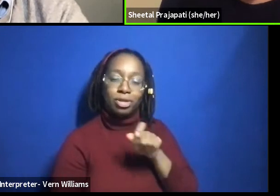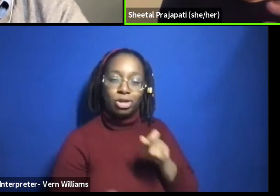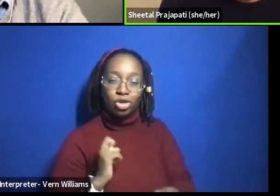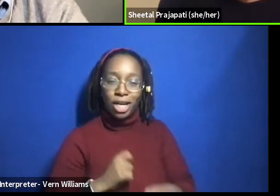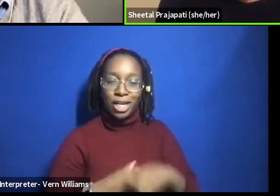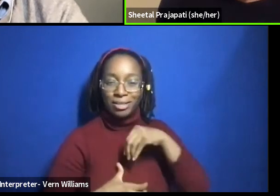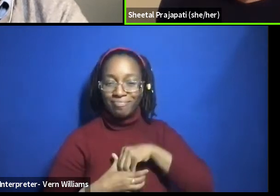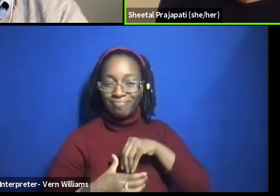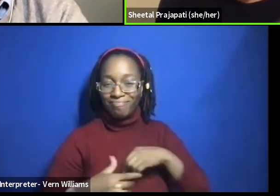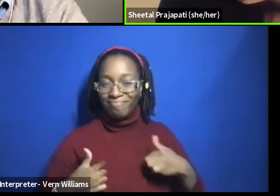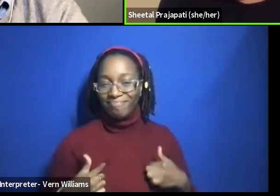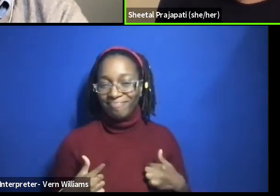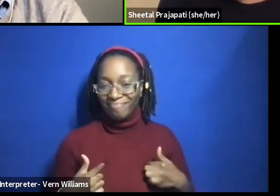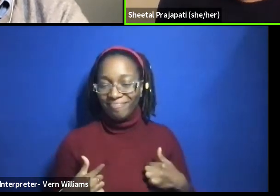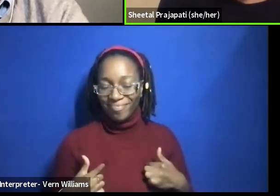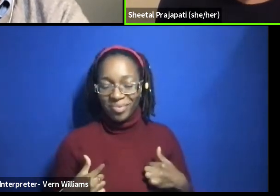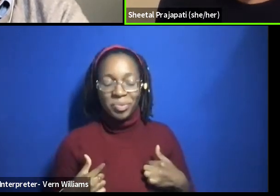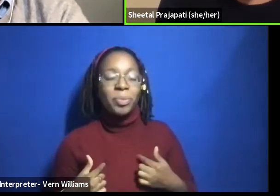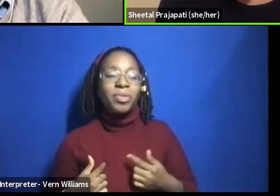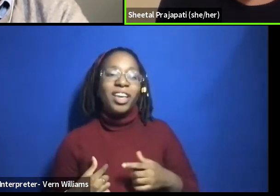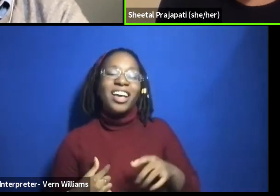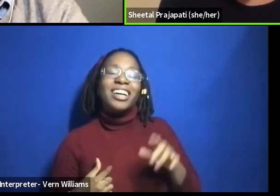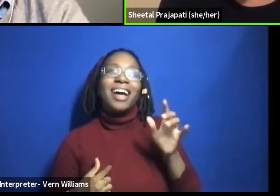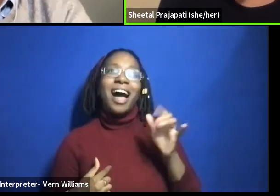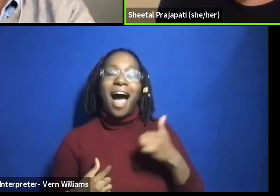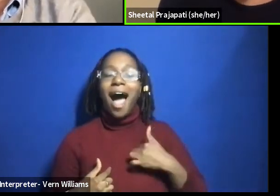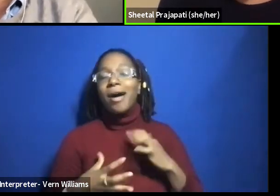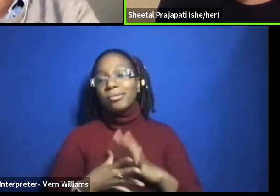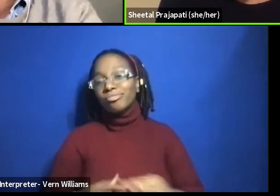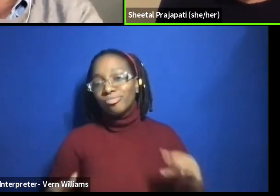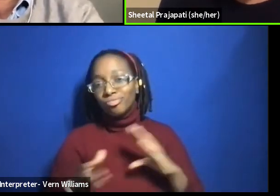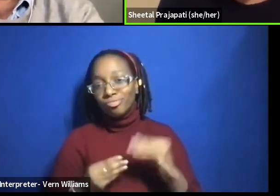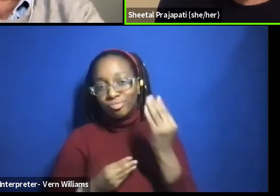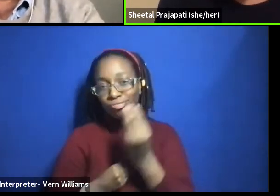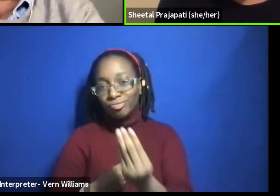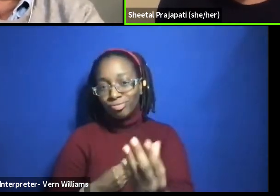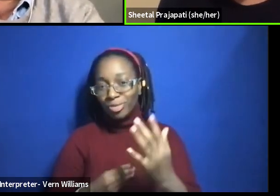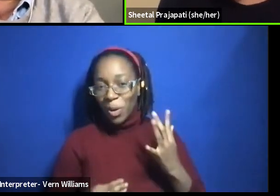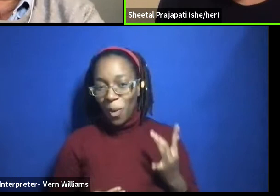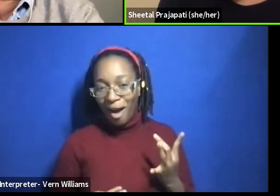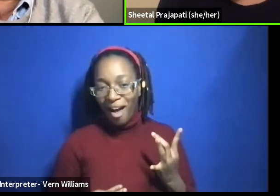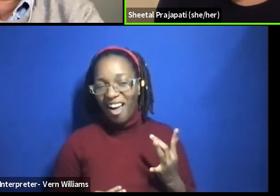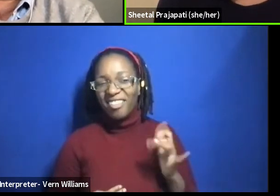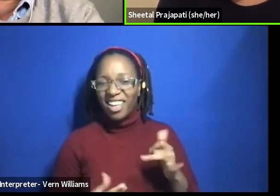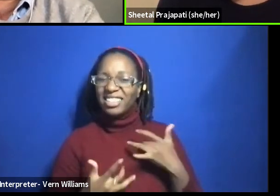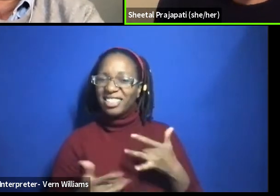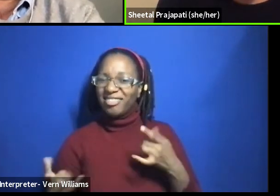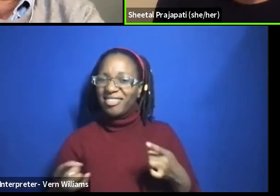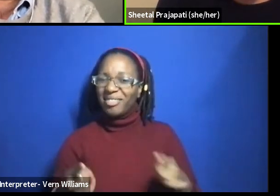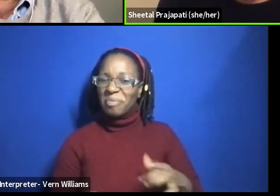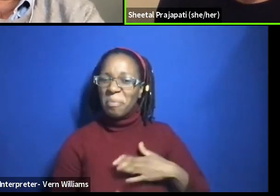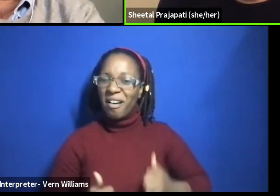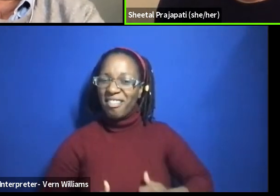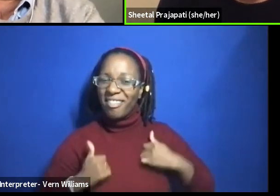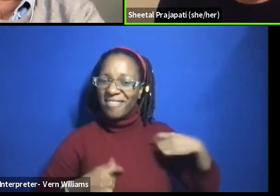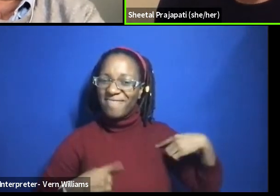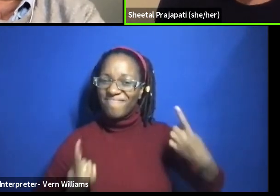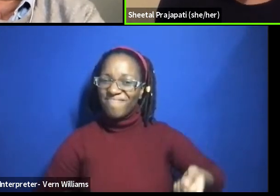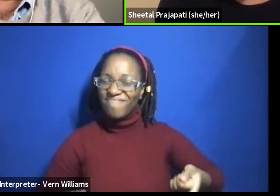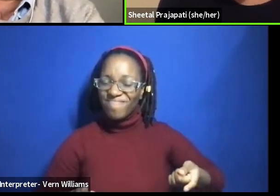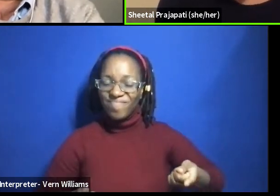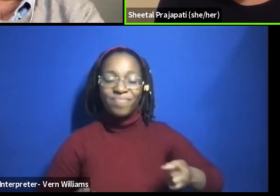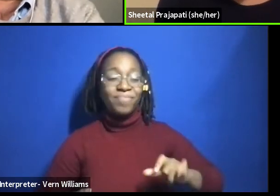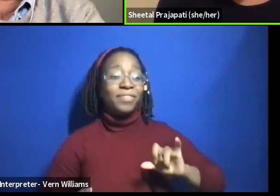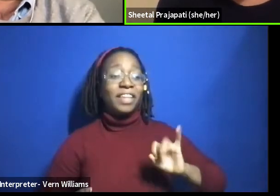And that, I share this story because that has been a reoccurring theme throughout my life, where if I